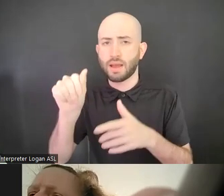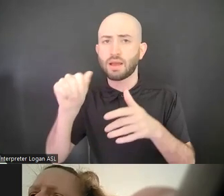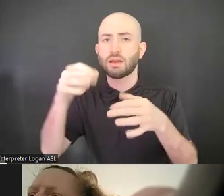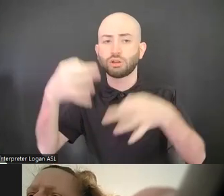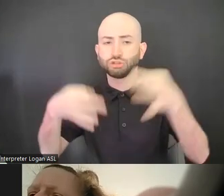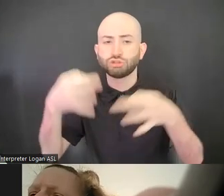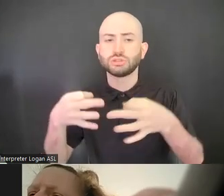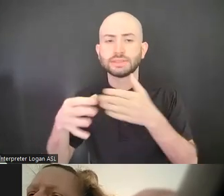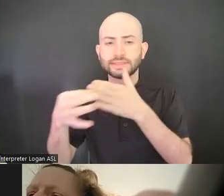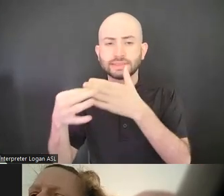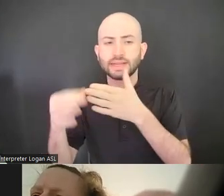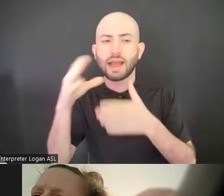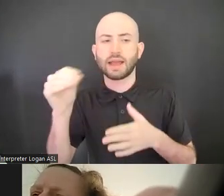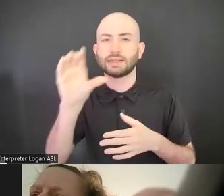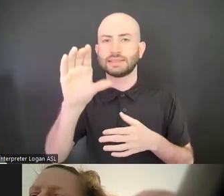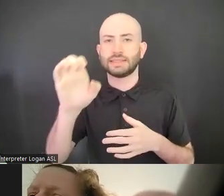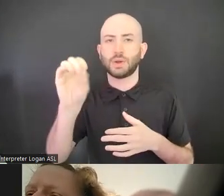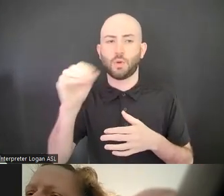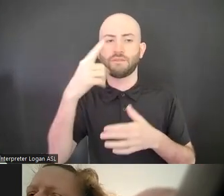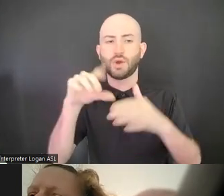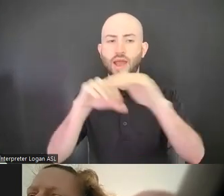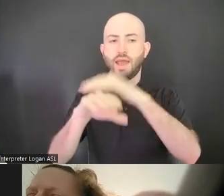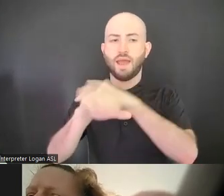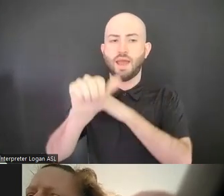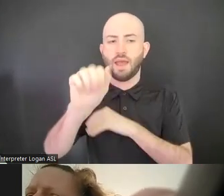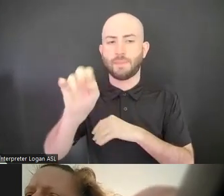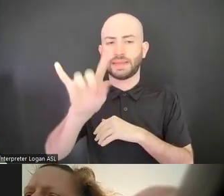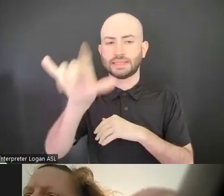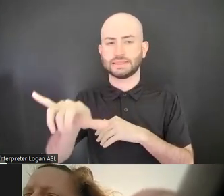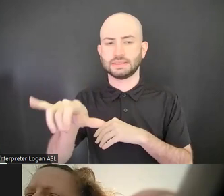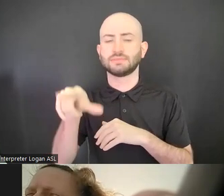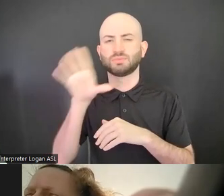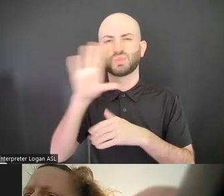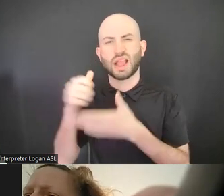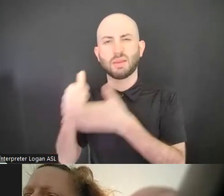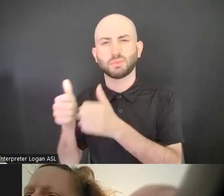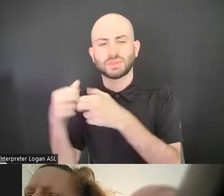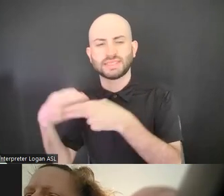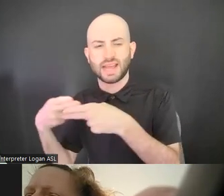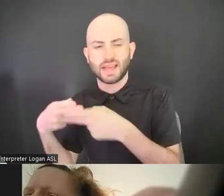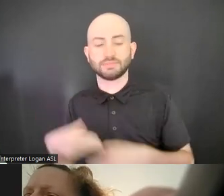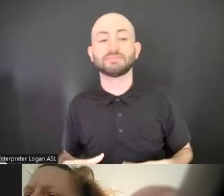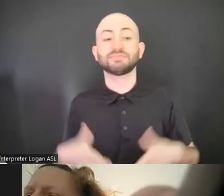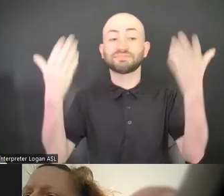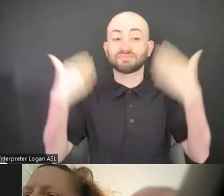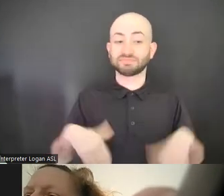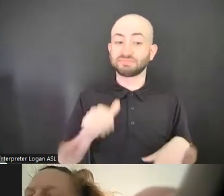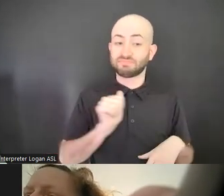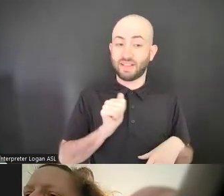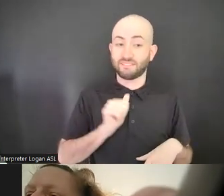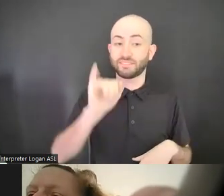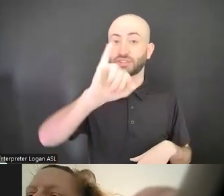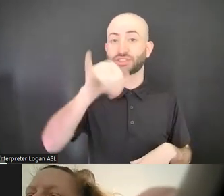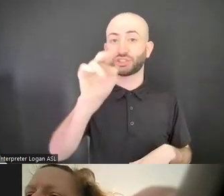she will be helping with slides i am your host jennifer milhar sick i am part of the